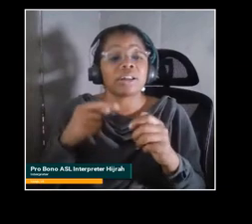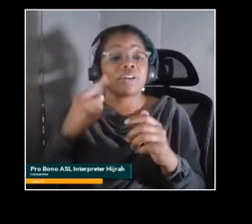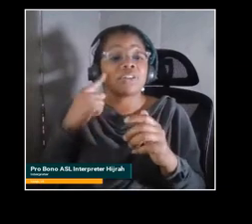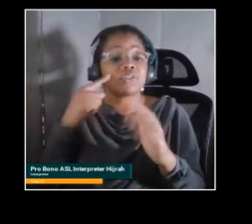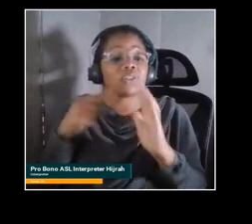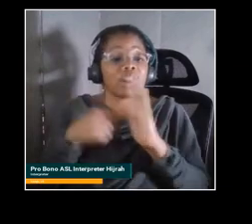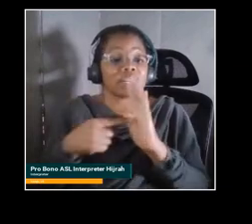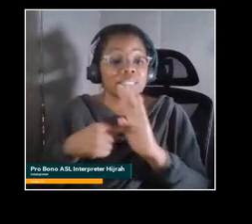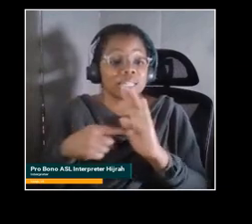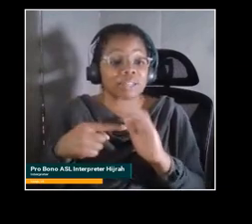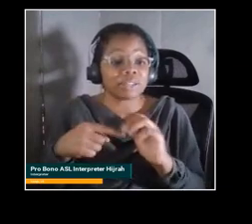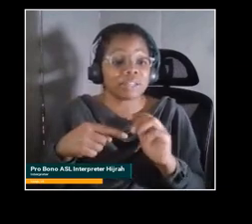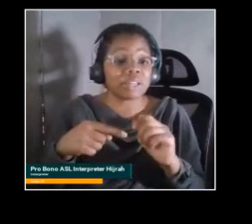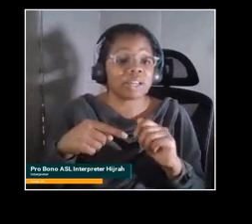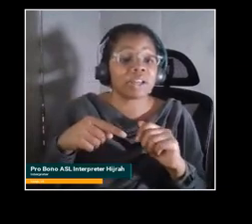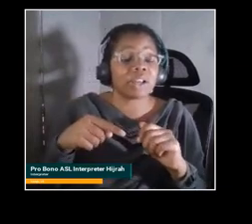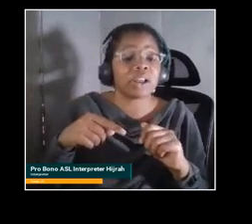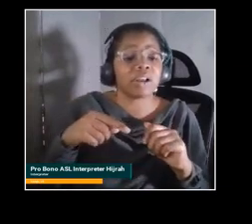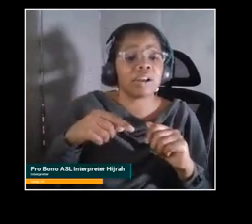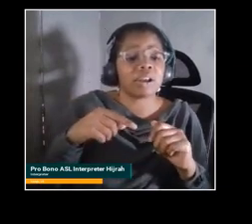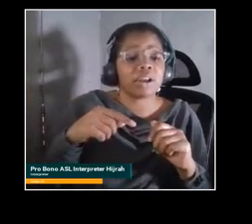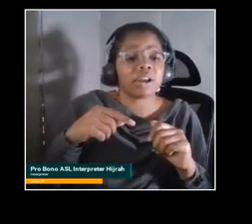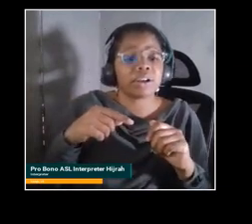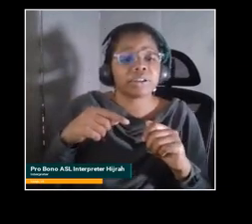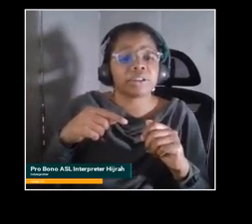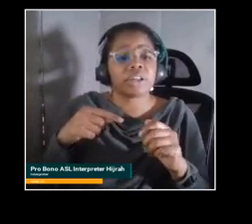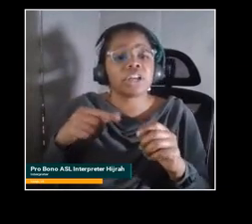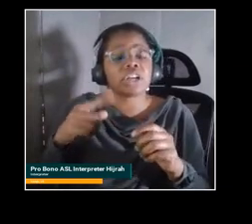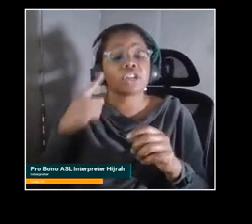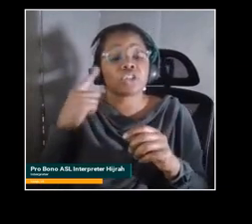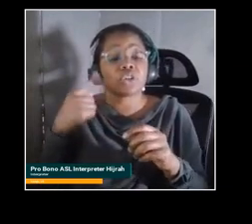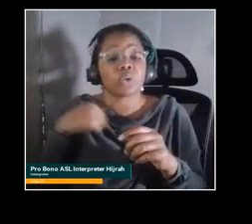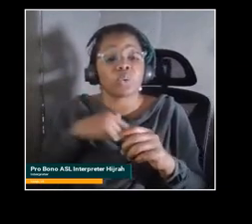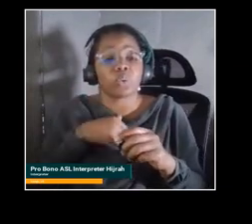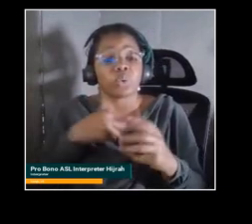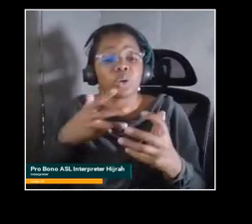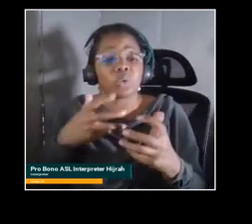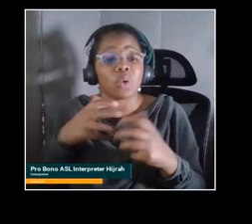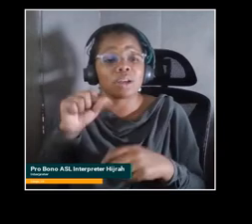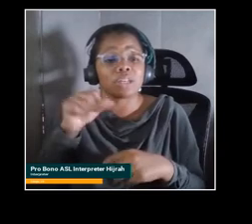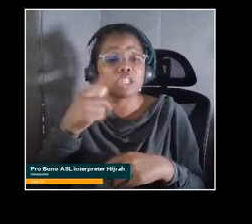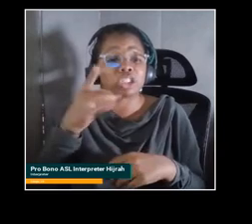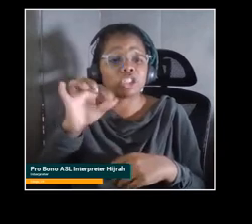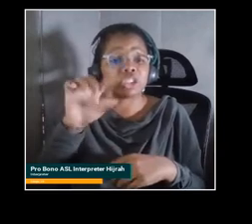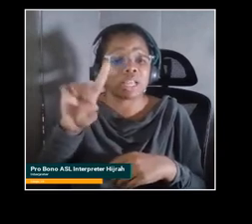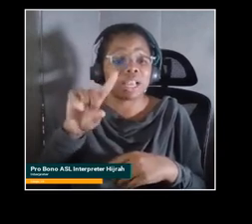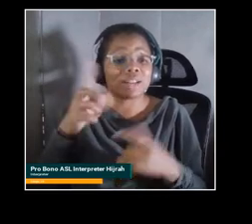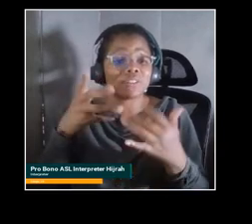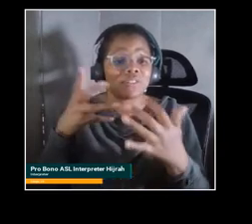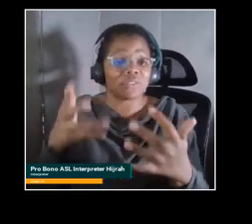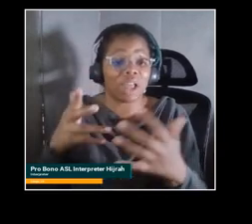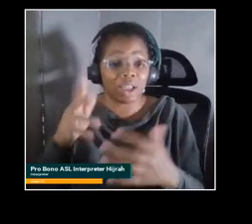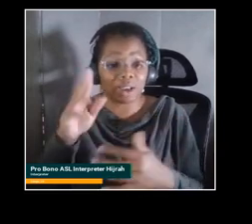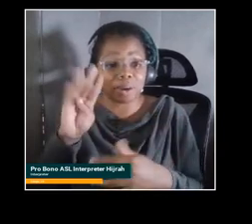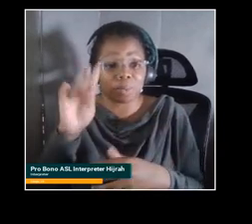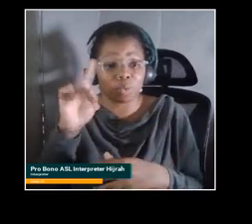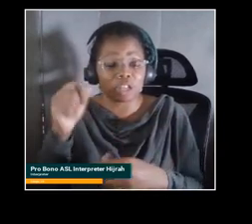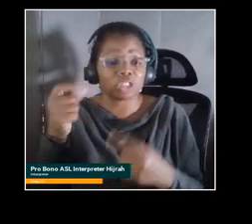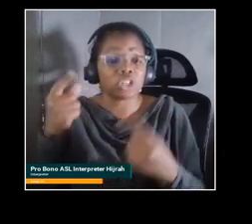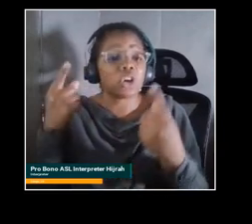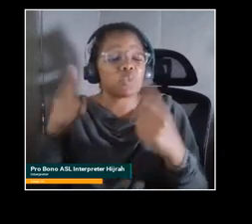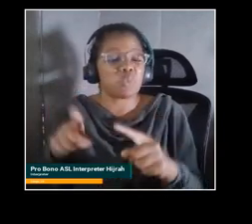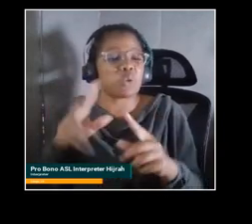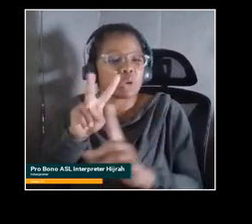breaks to shaded fire flue breaks when we want to incorporate to fire flue management into